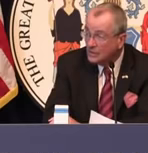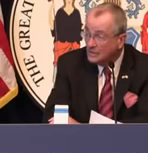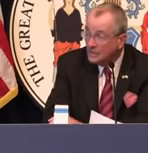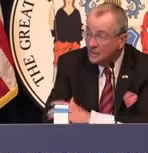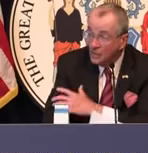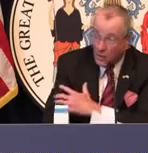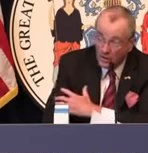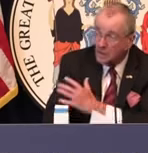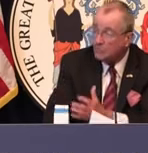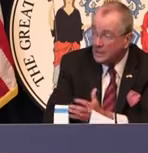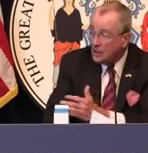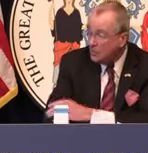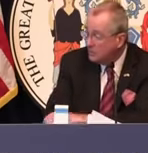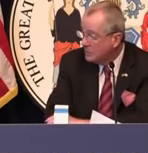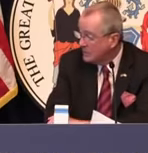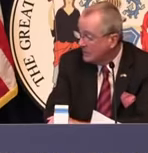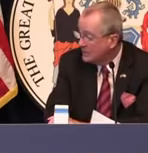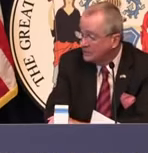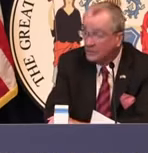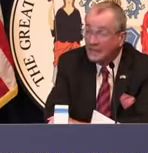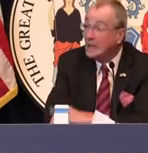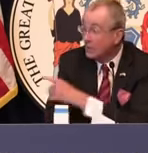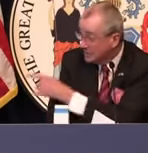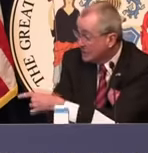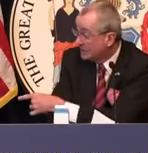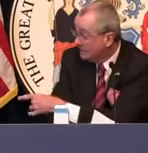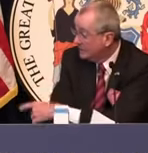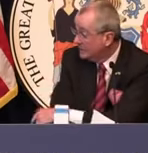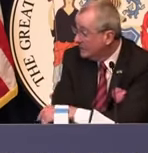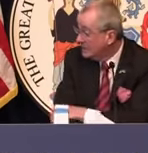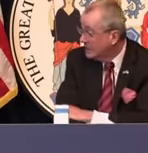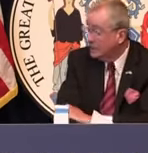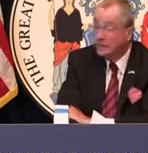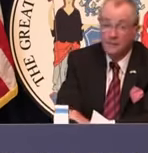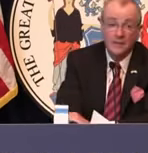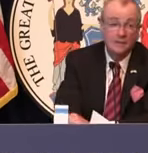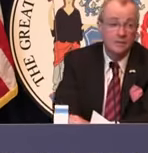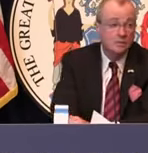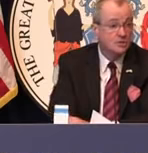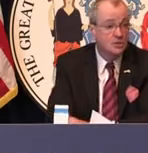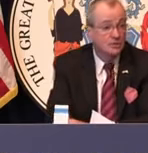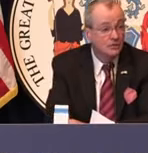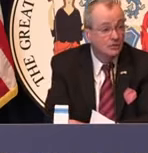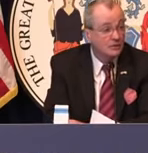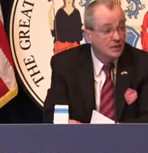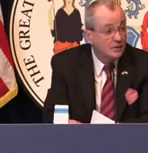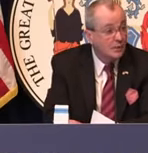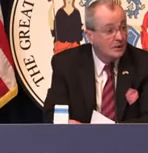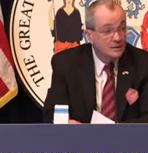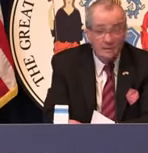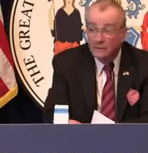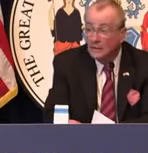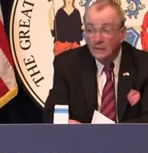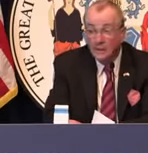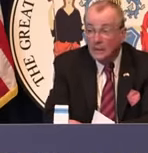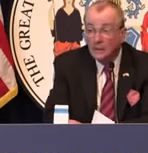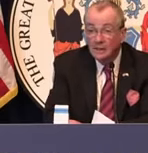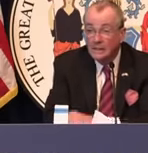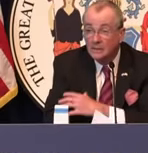and her team, who were a complete open book on this, and Carol Johnson in Human Services, another great